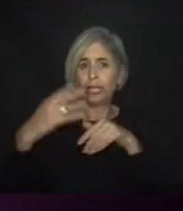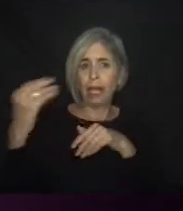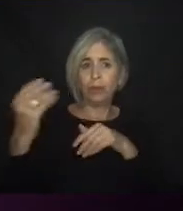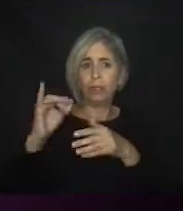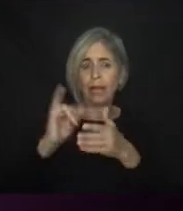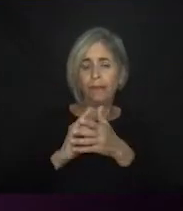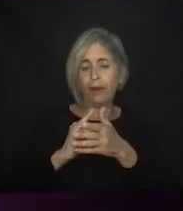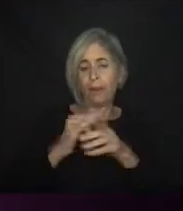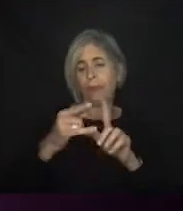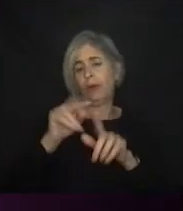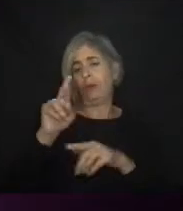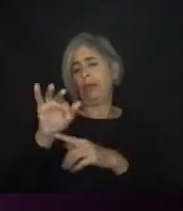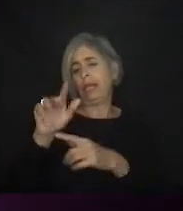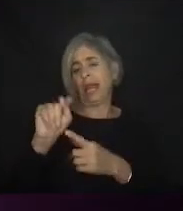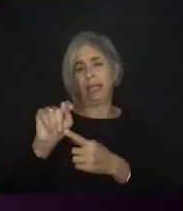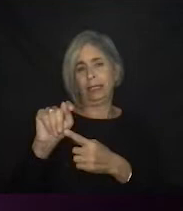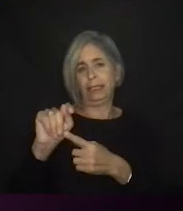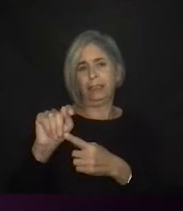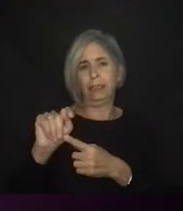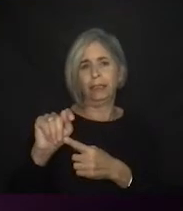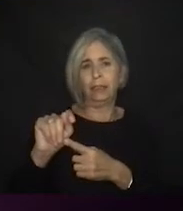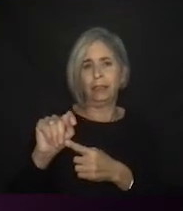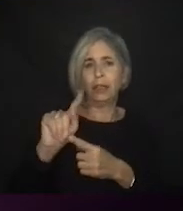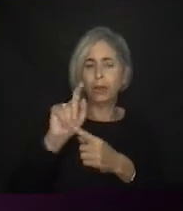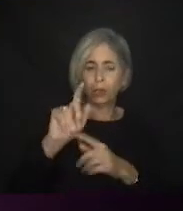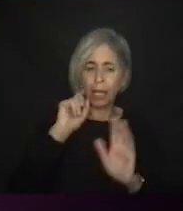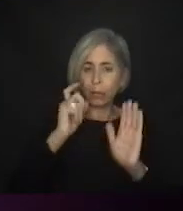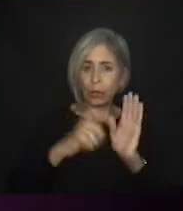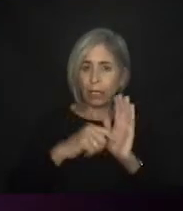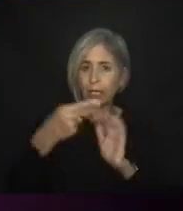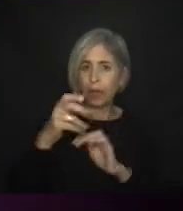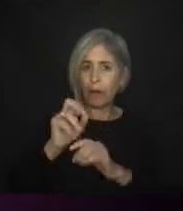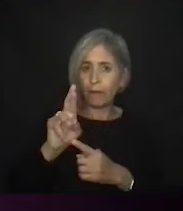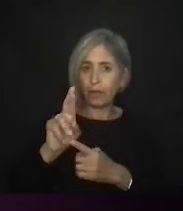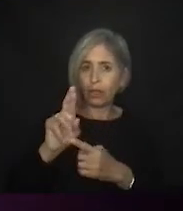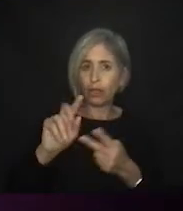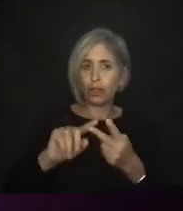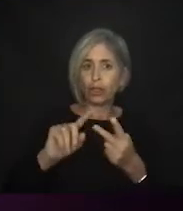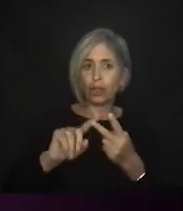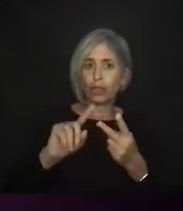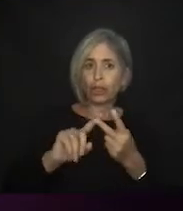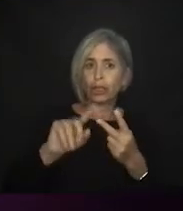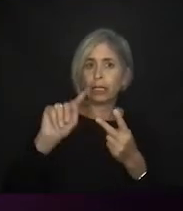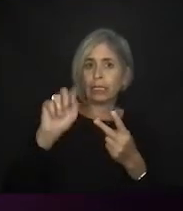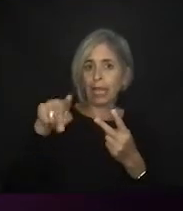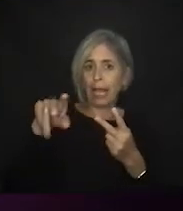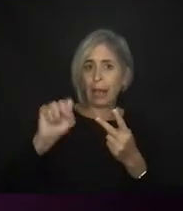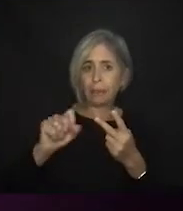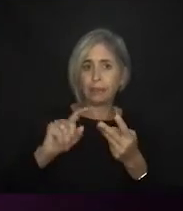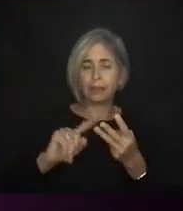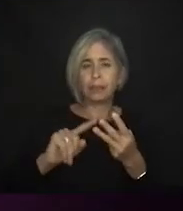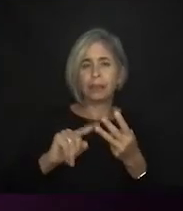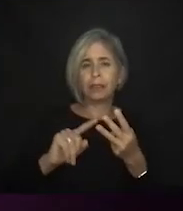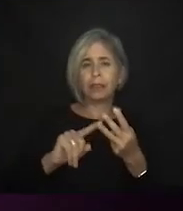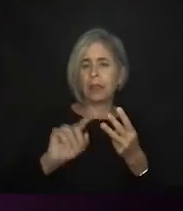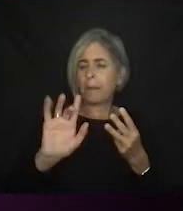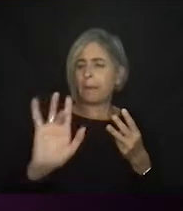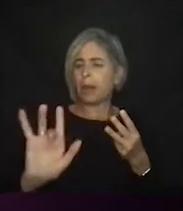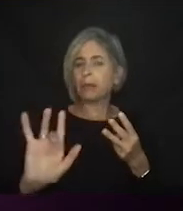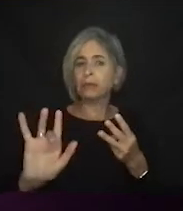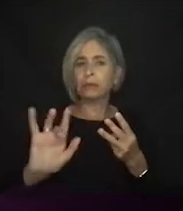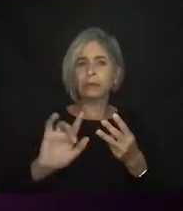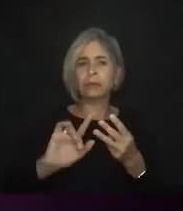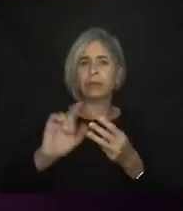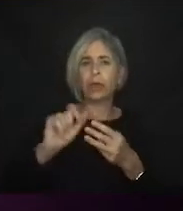that you get with React. Framer motion can recognize hovers, taps, which is button presses, or just presses